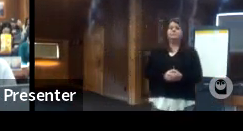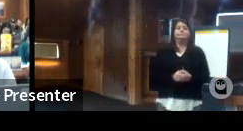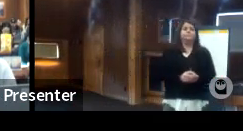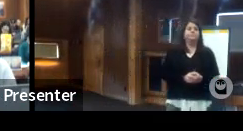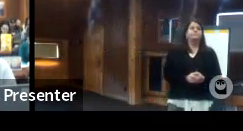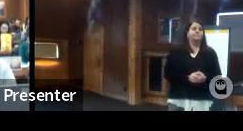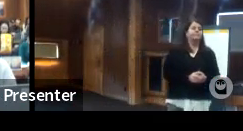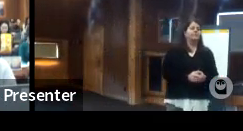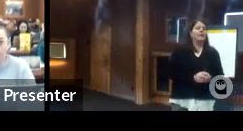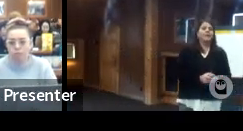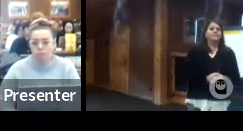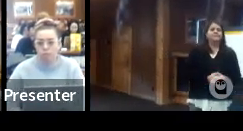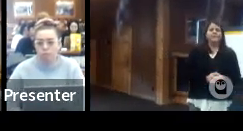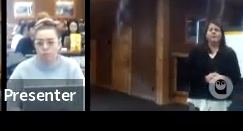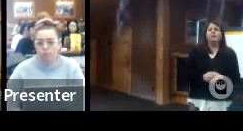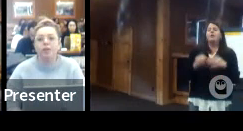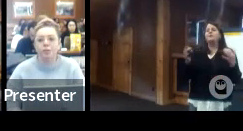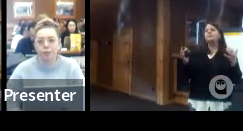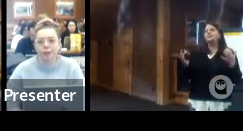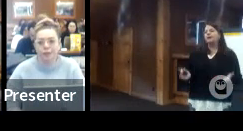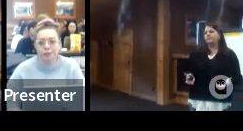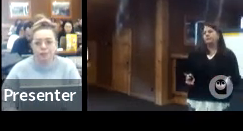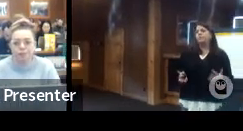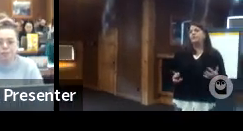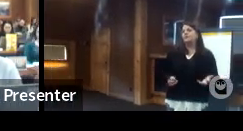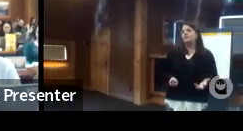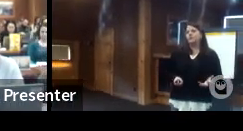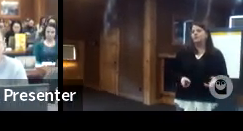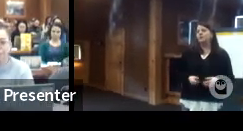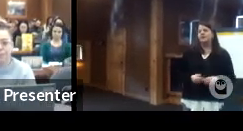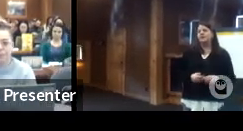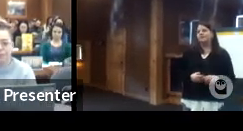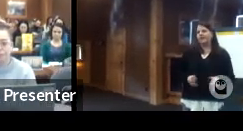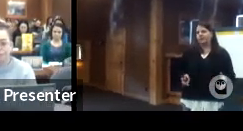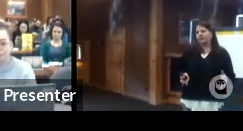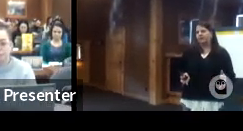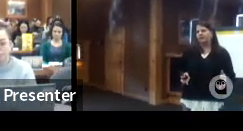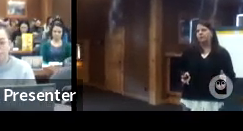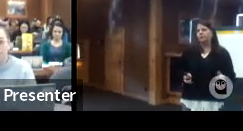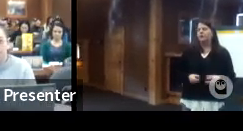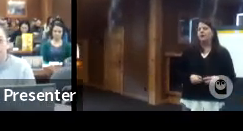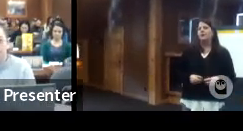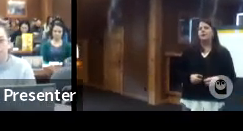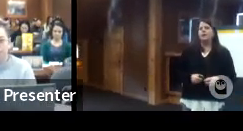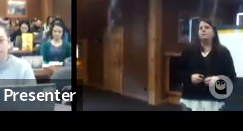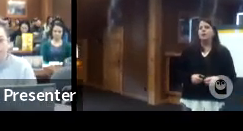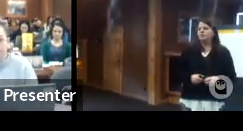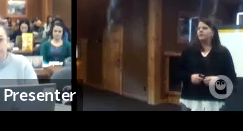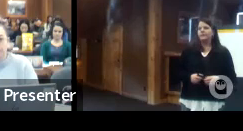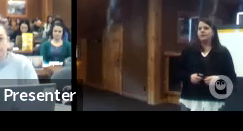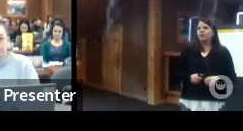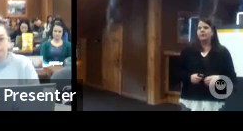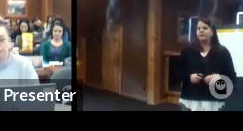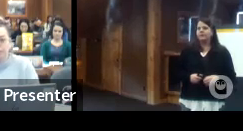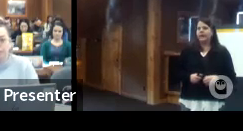absolutely. Okay. Well, I hope that was helpful. We need you. You guys are invaluable. You really are. And